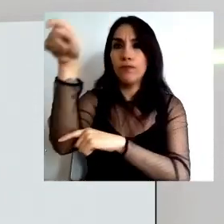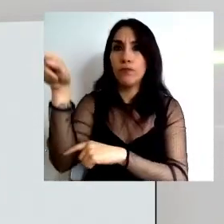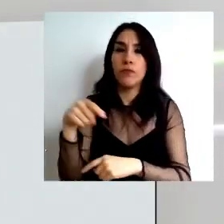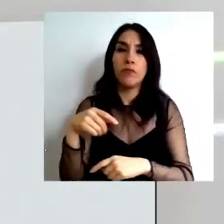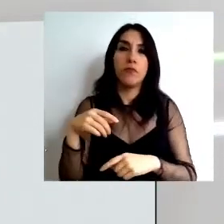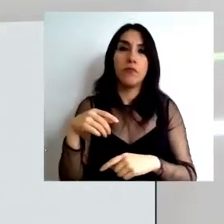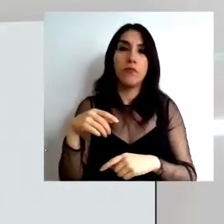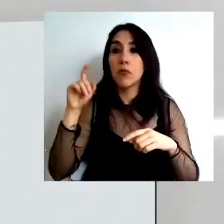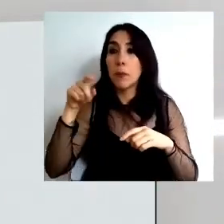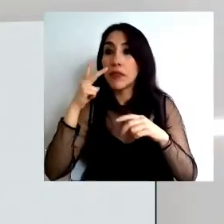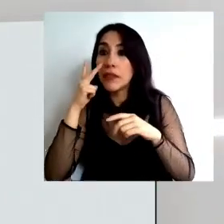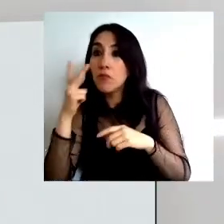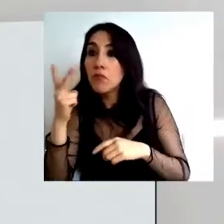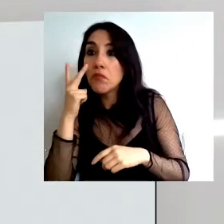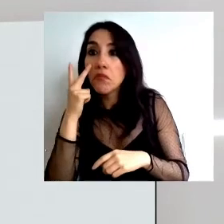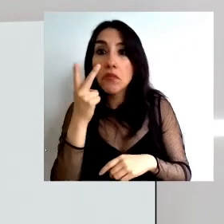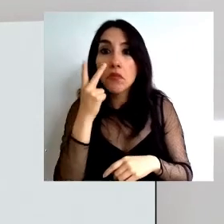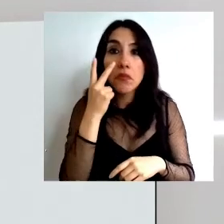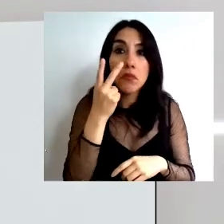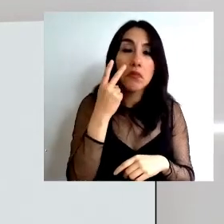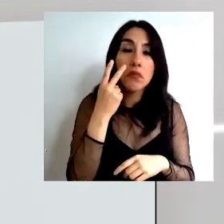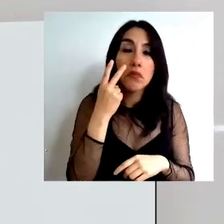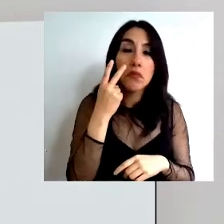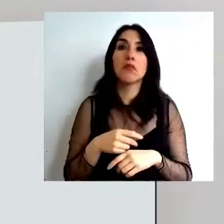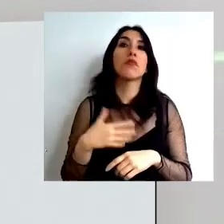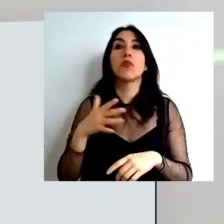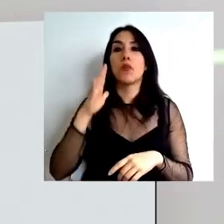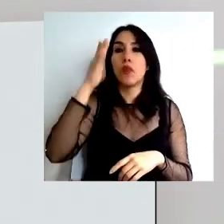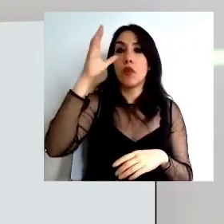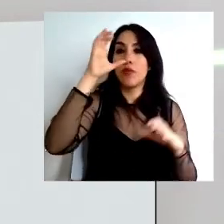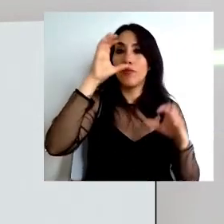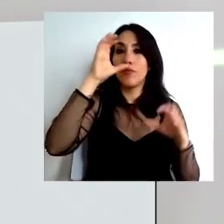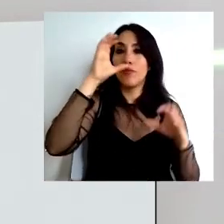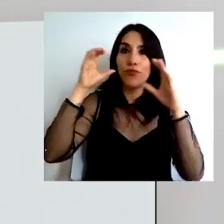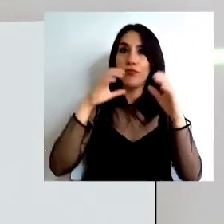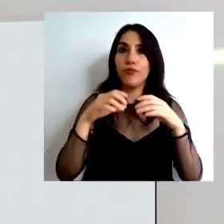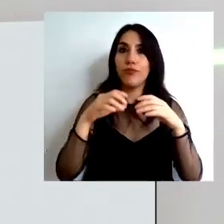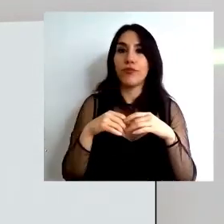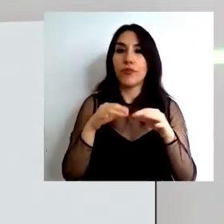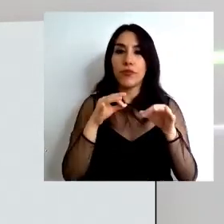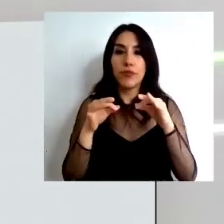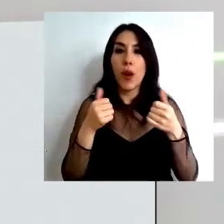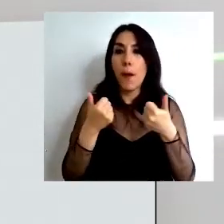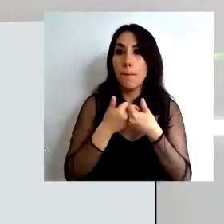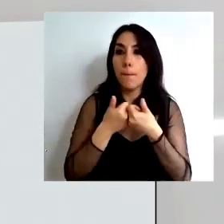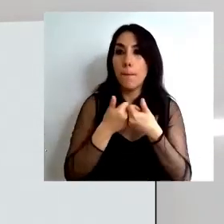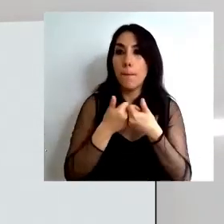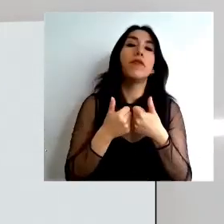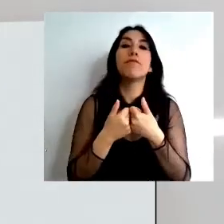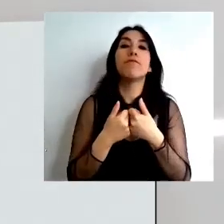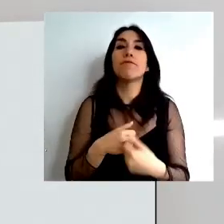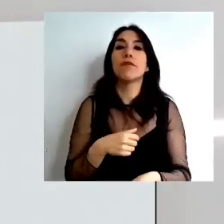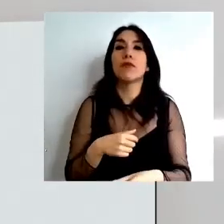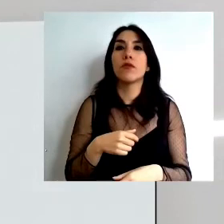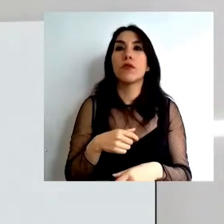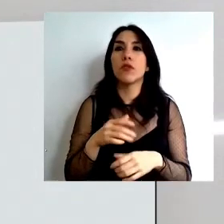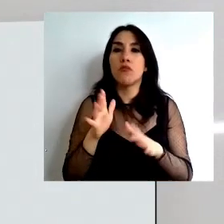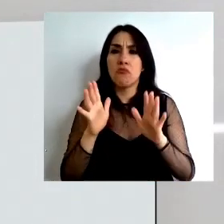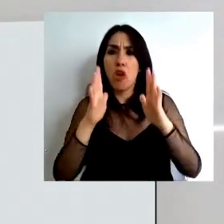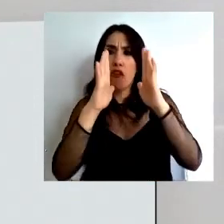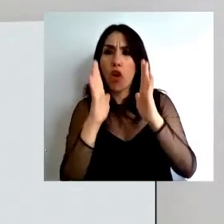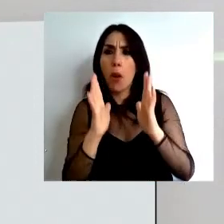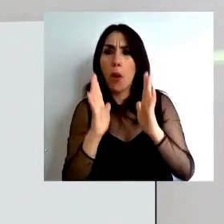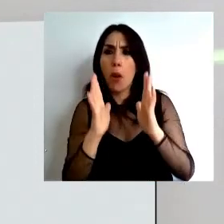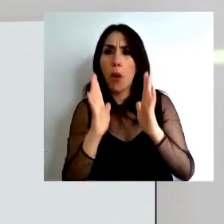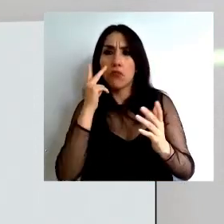advice. So it is really helpful, because you have not to make every mistake by yourself. Yeah, so